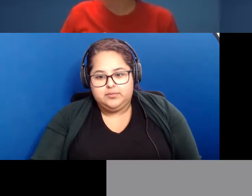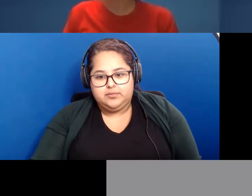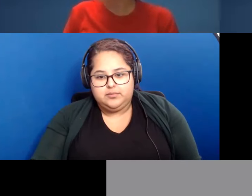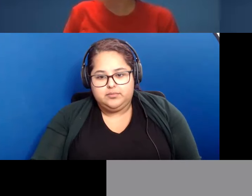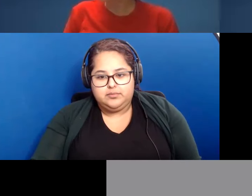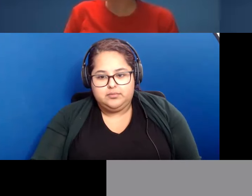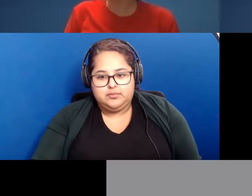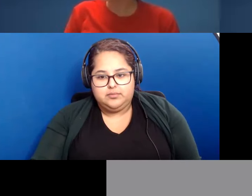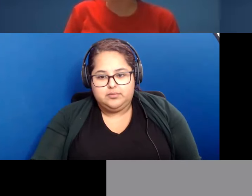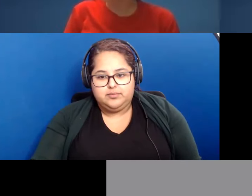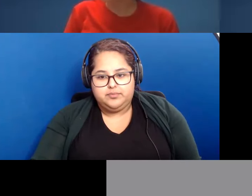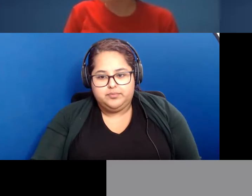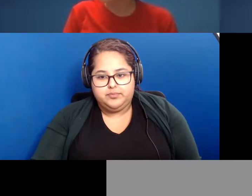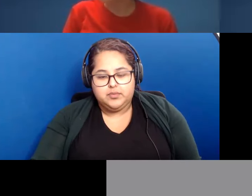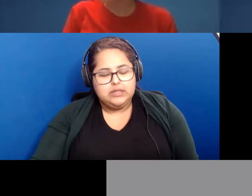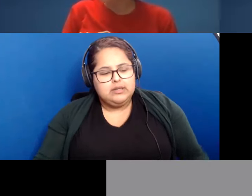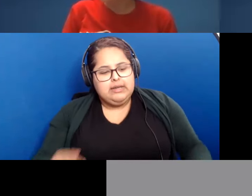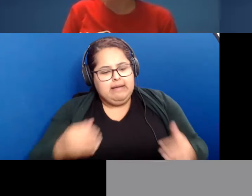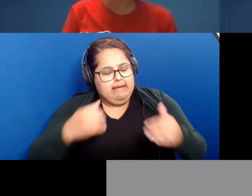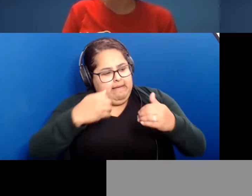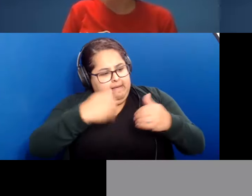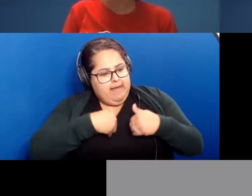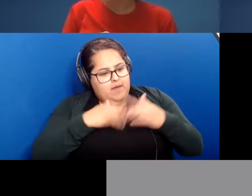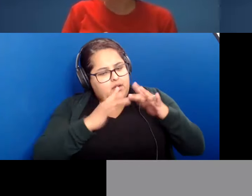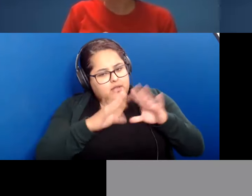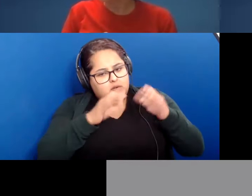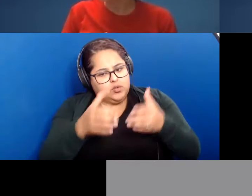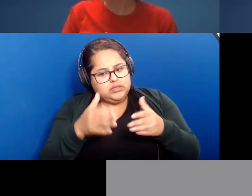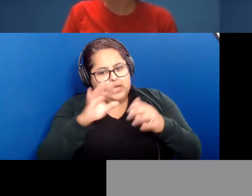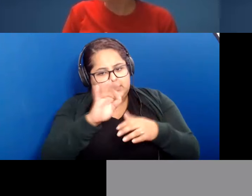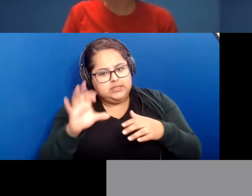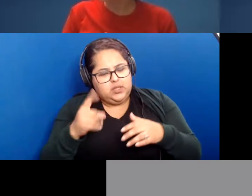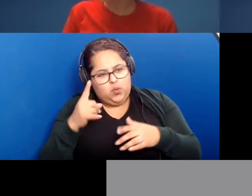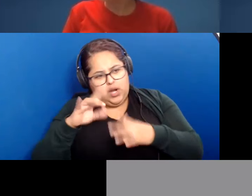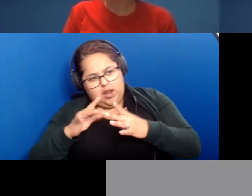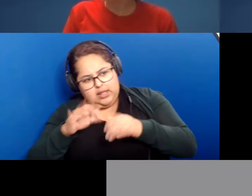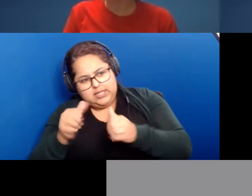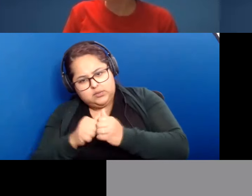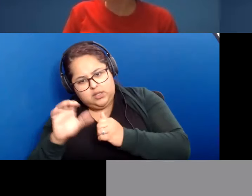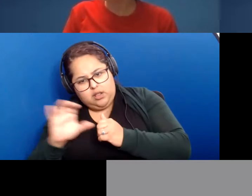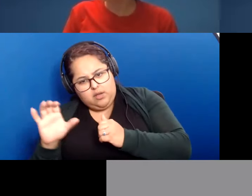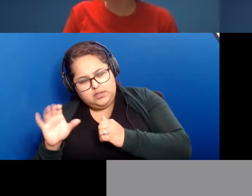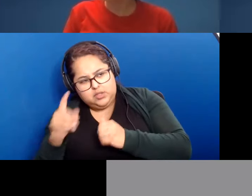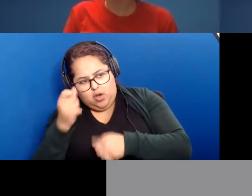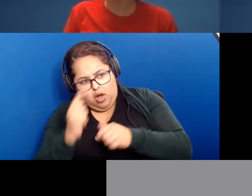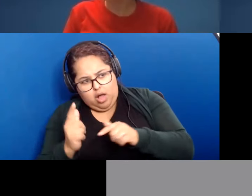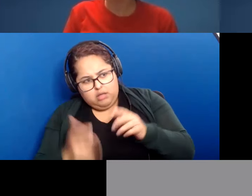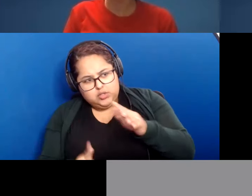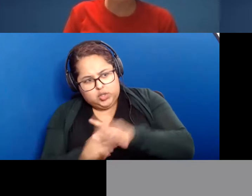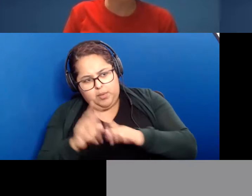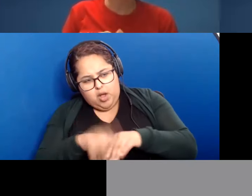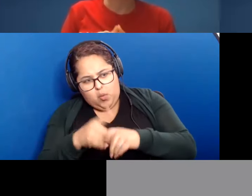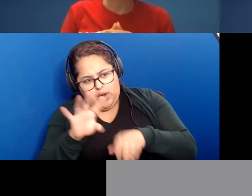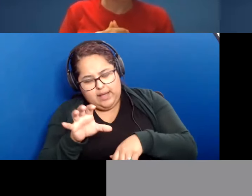Another question. I have online courses at Fresno City, but one online class with Clovis. Do all of the courses show up on one Canvas, or will I have a